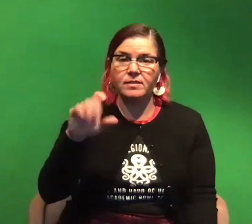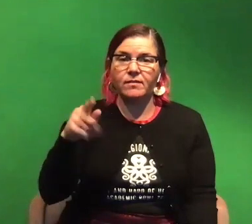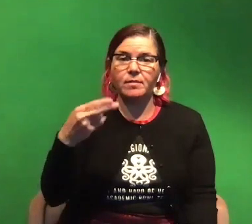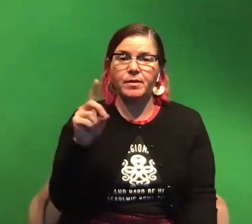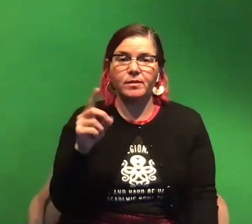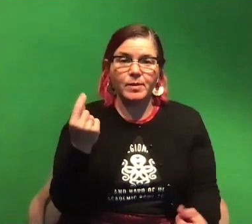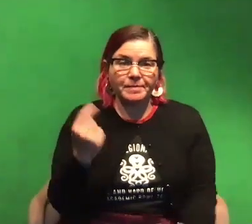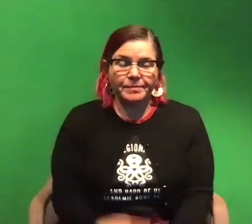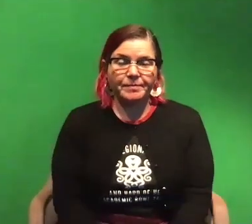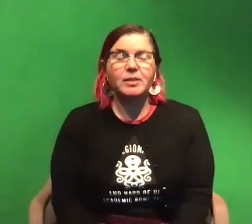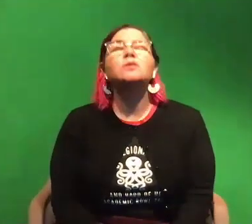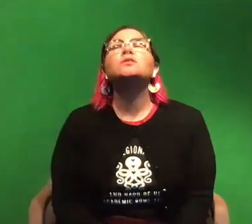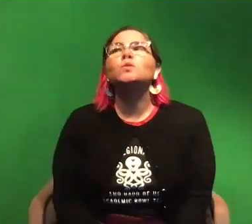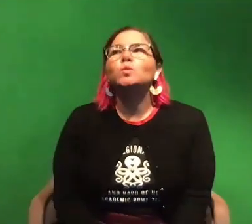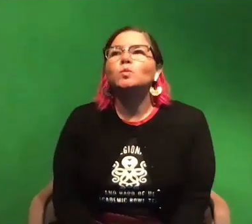Oh boy.